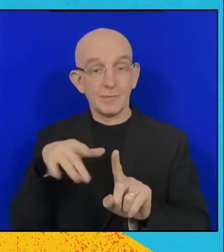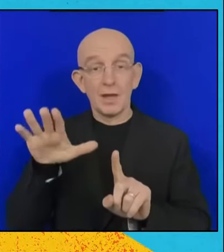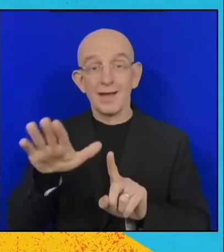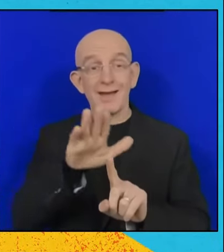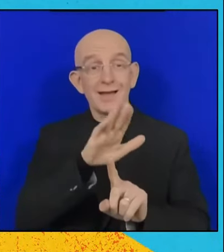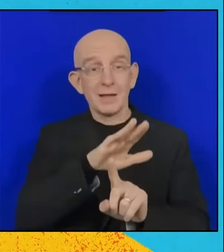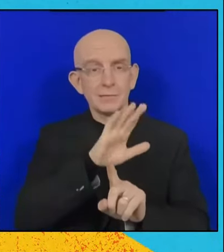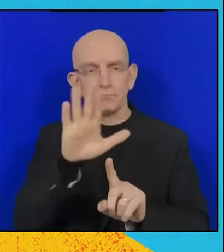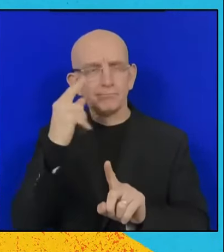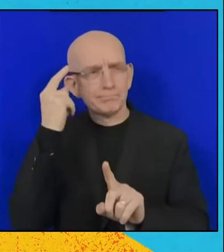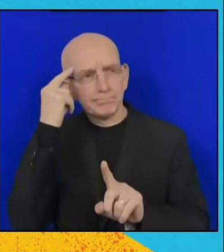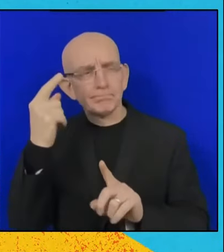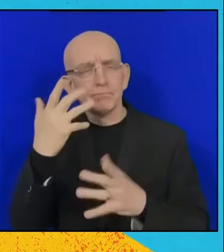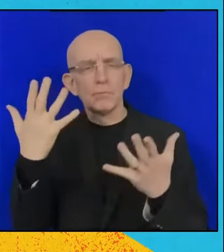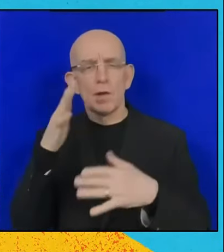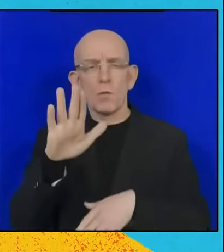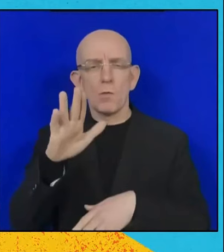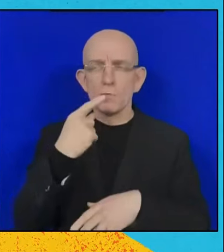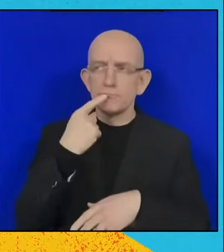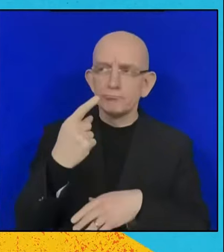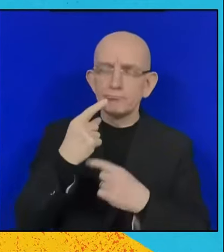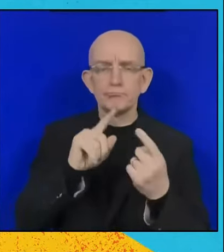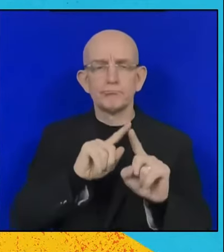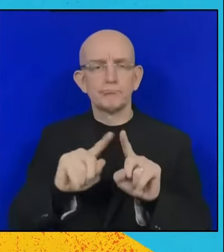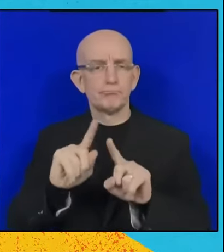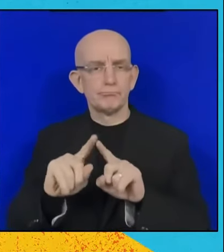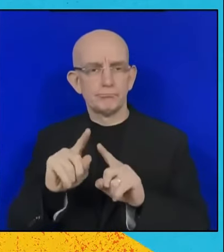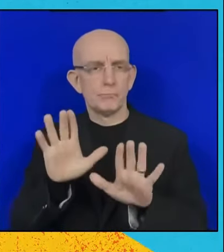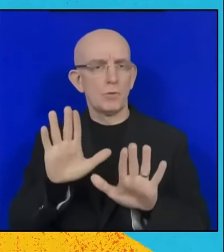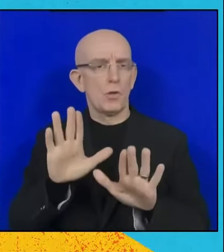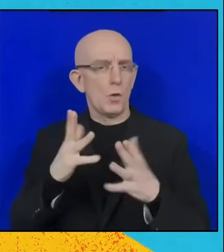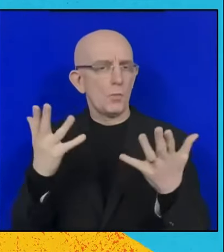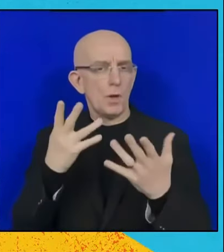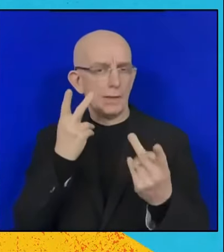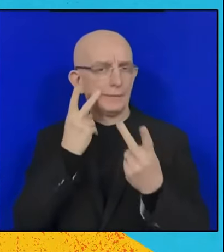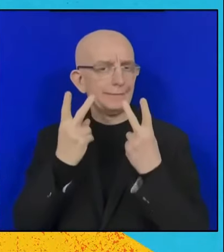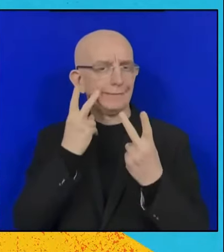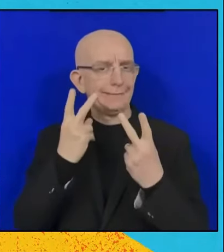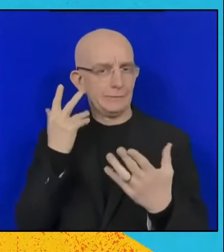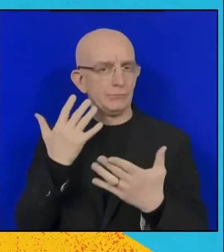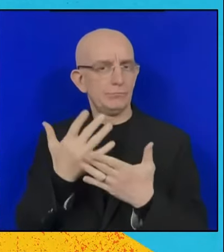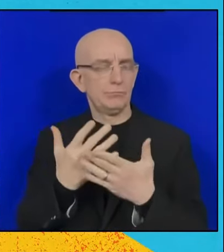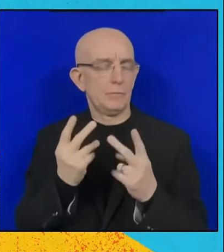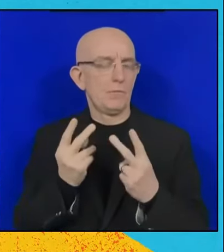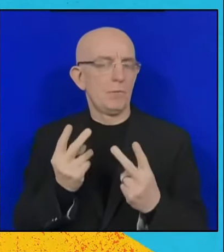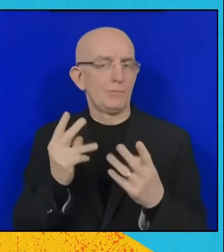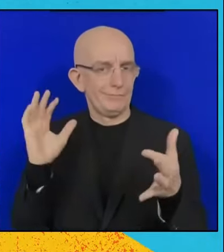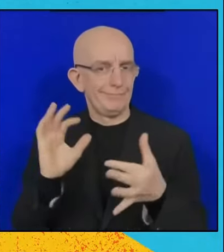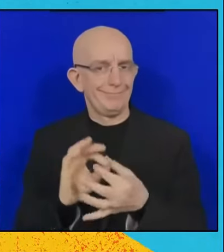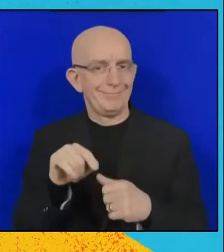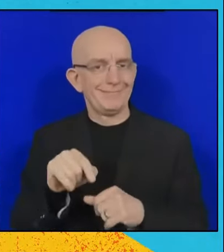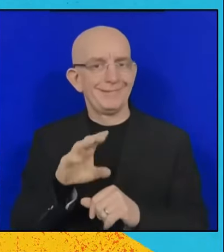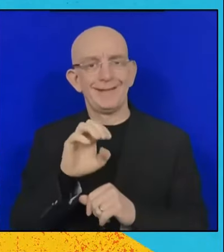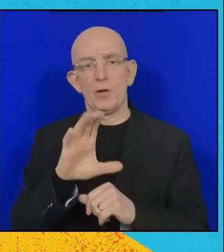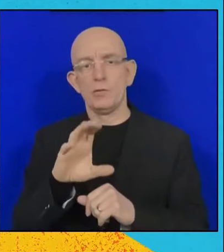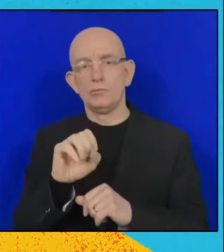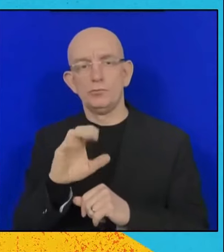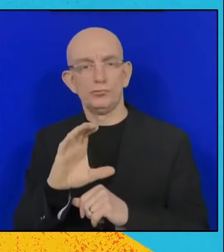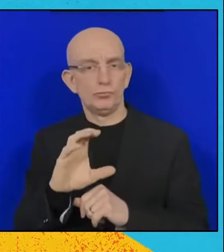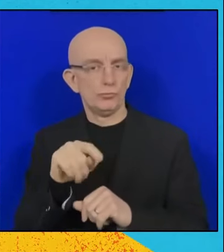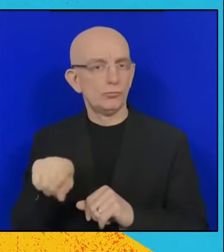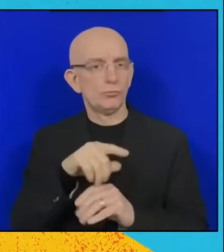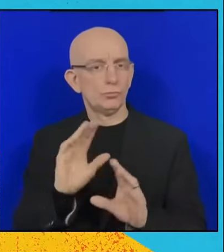and outputs of the ECOSOC Youth Forum, the high-level political forum that we're going to hold in July, and the